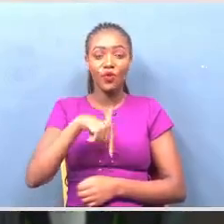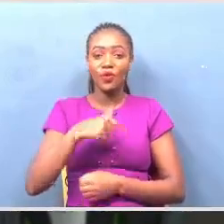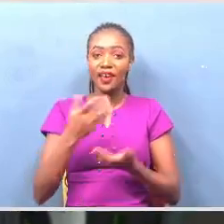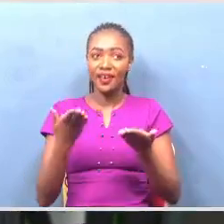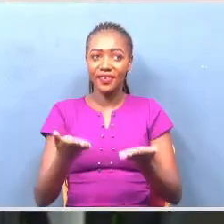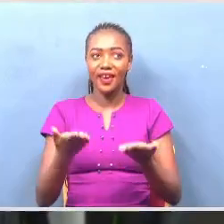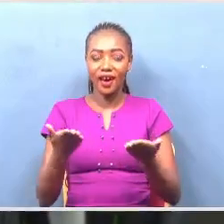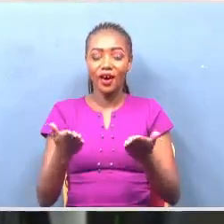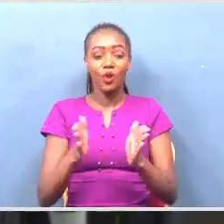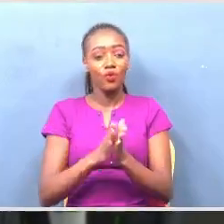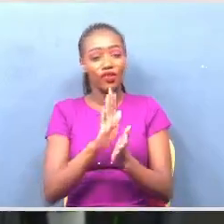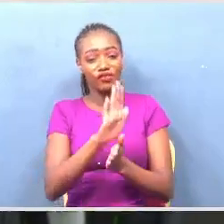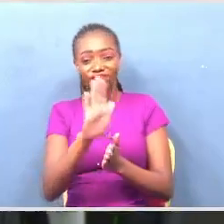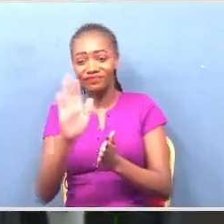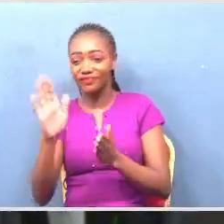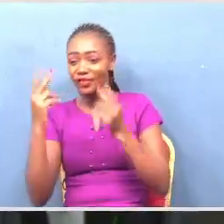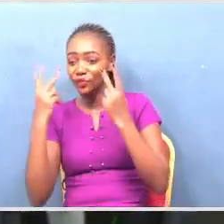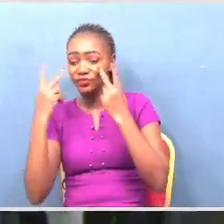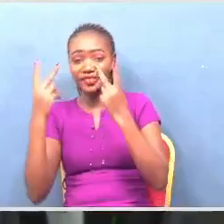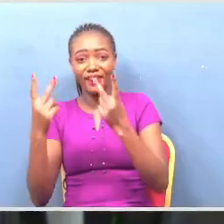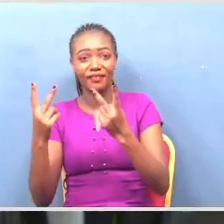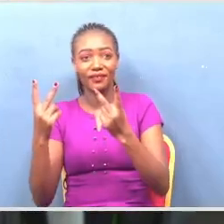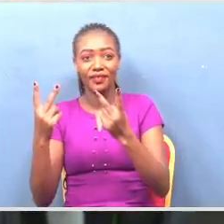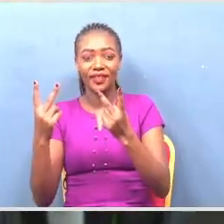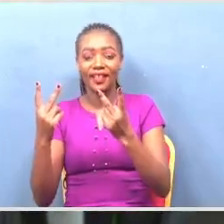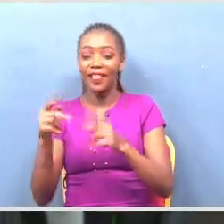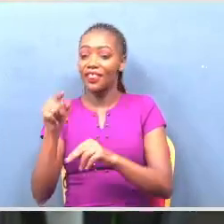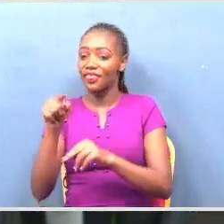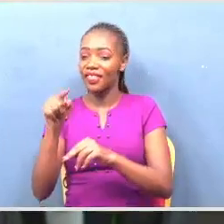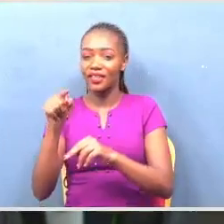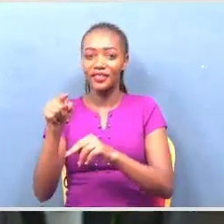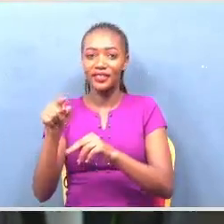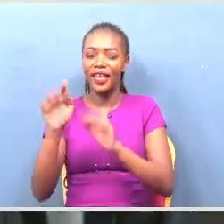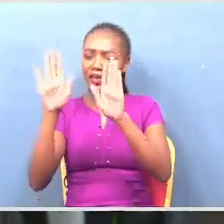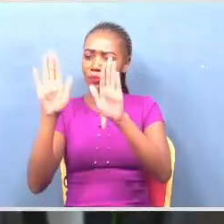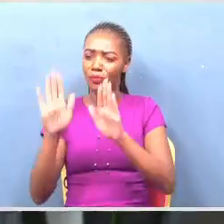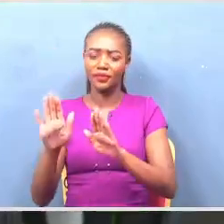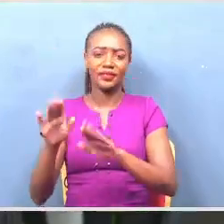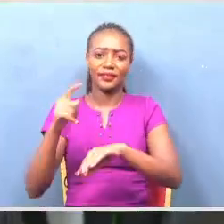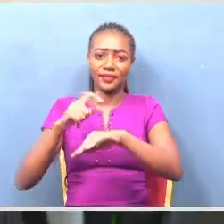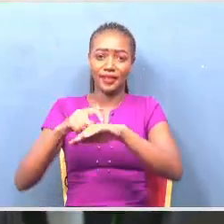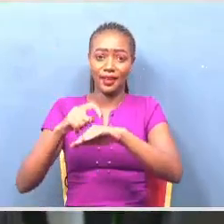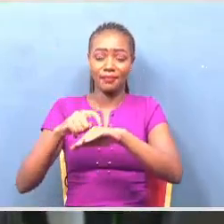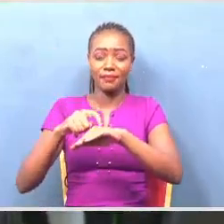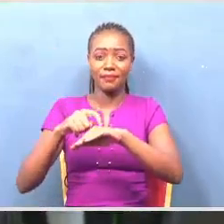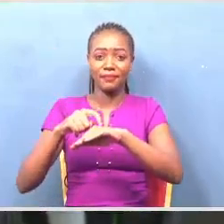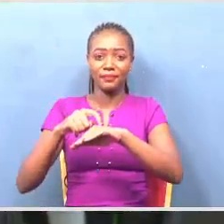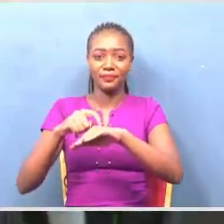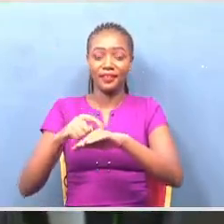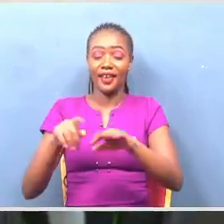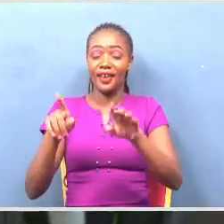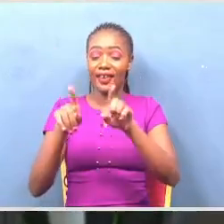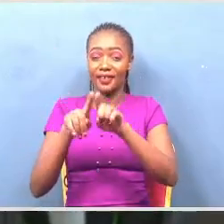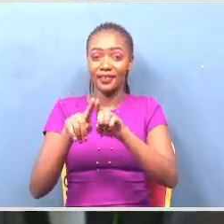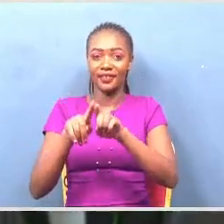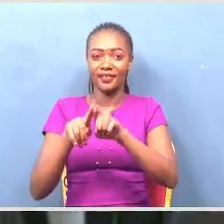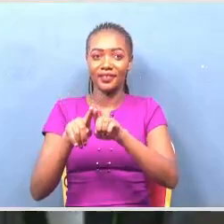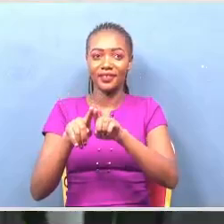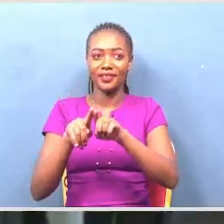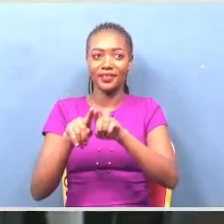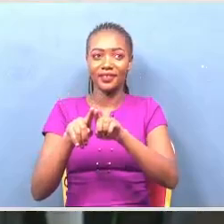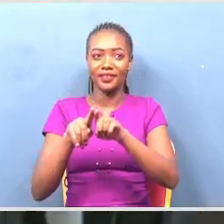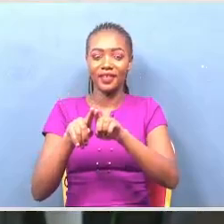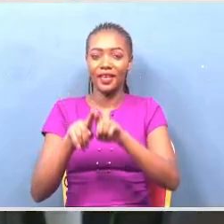evening to witness this momentous occasion as